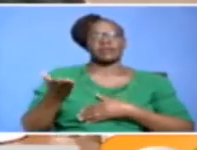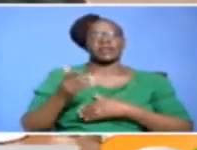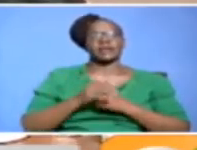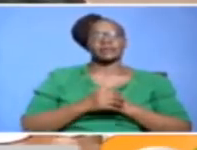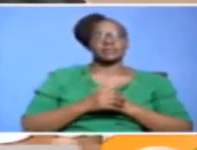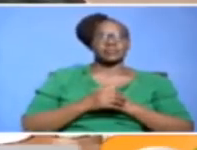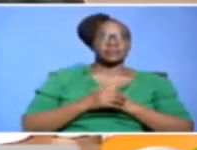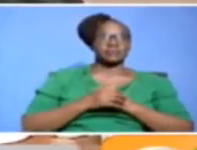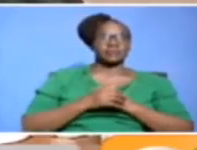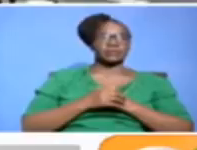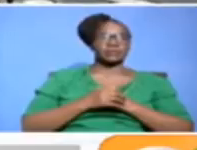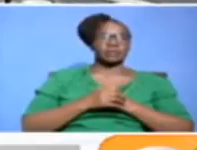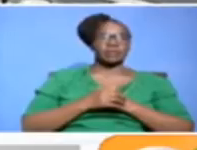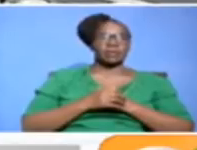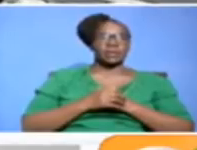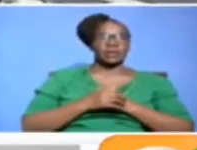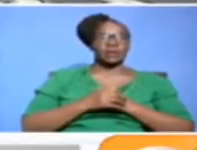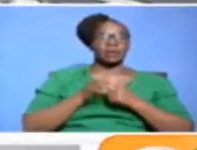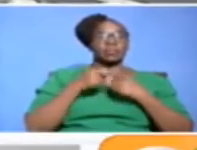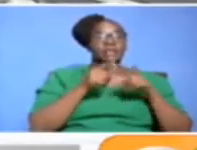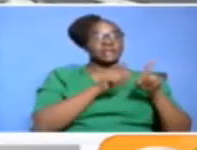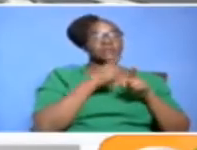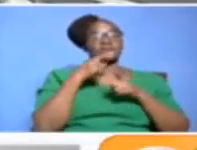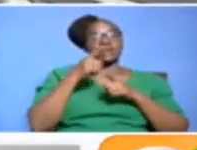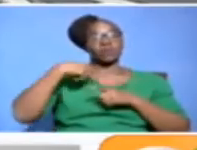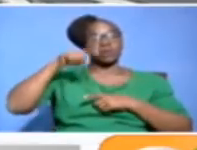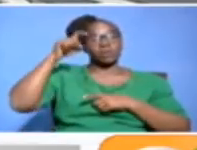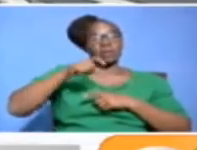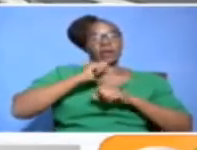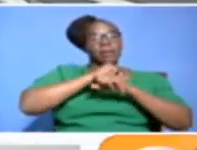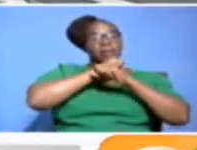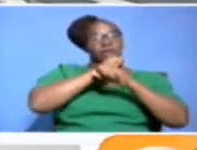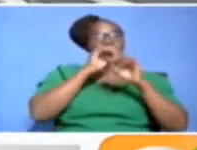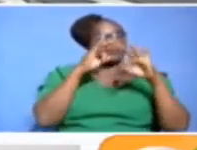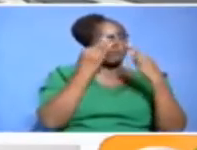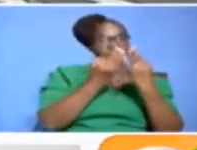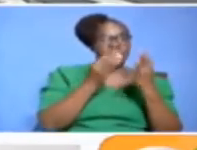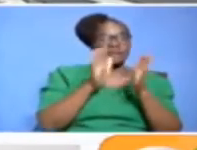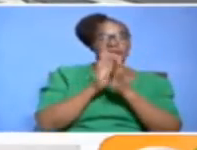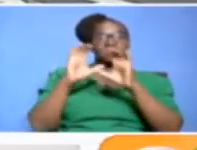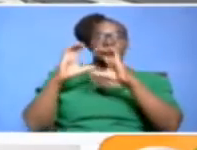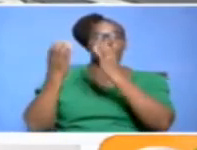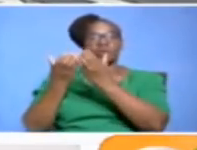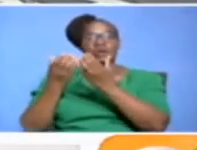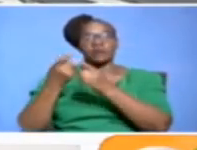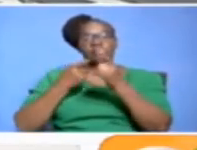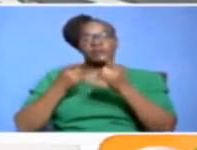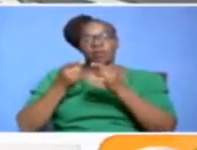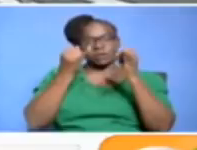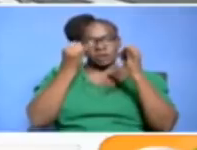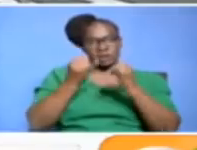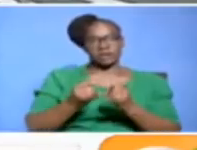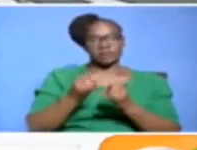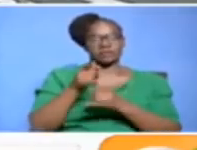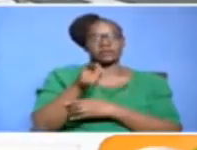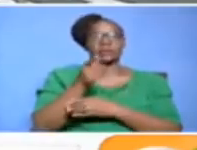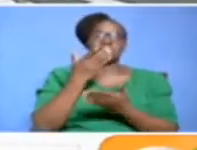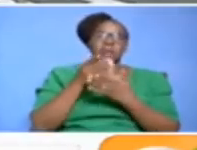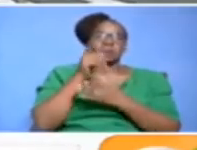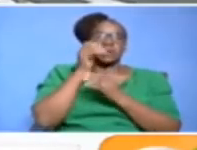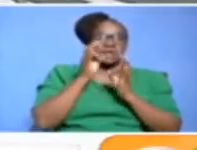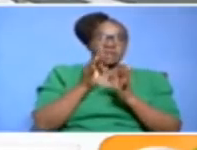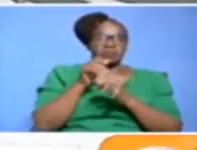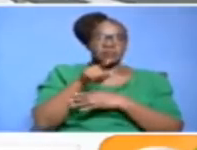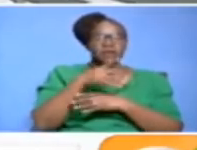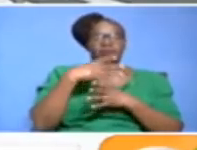judge's justification, he also said we need to protect family and the community from this individual, just in case he goes on